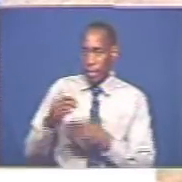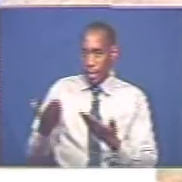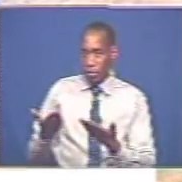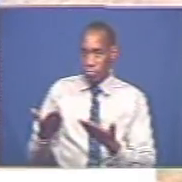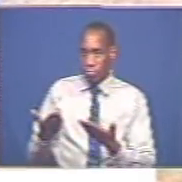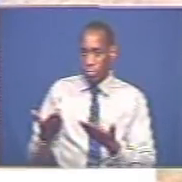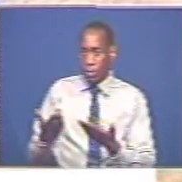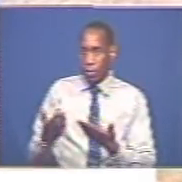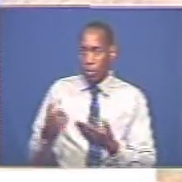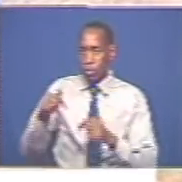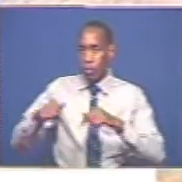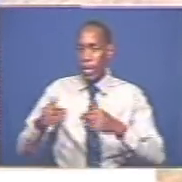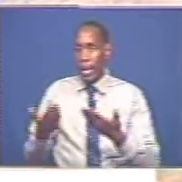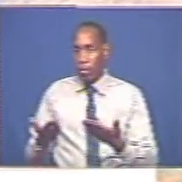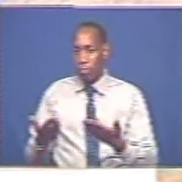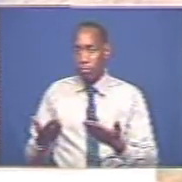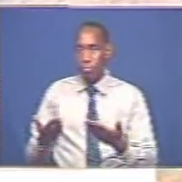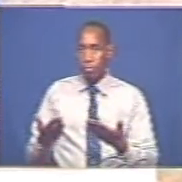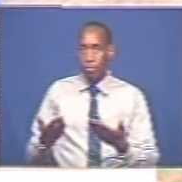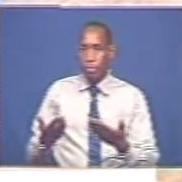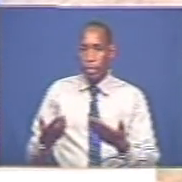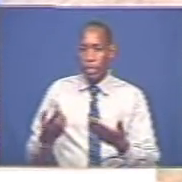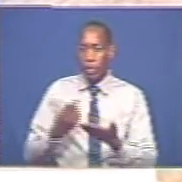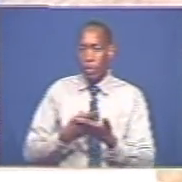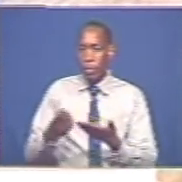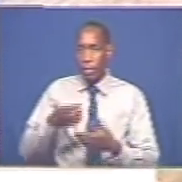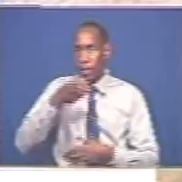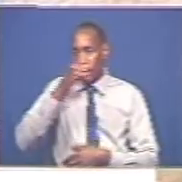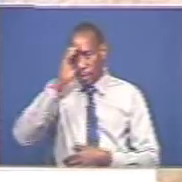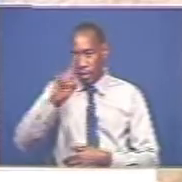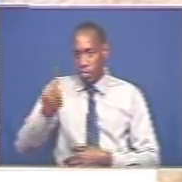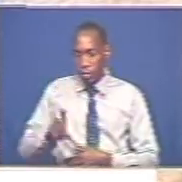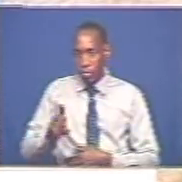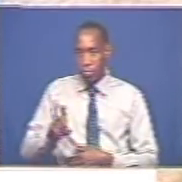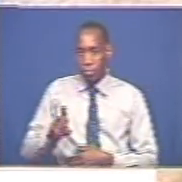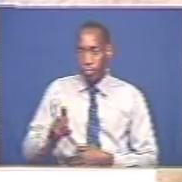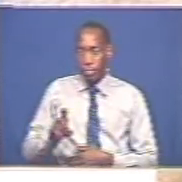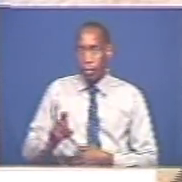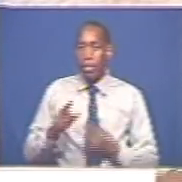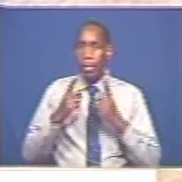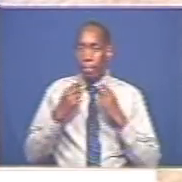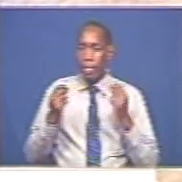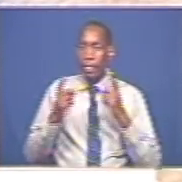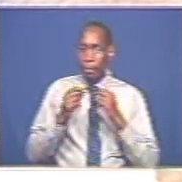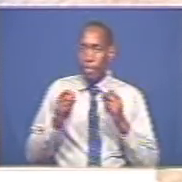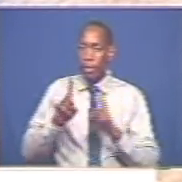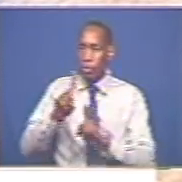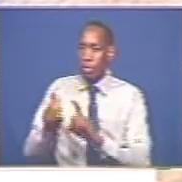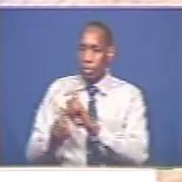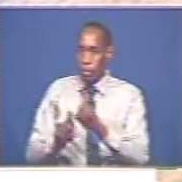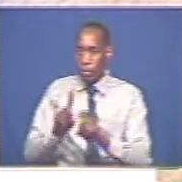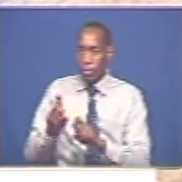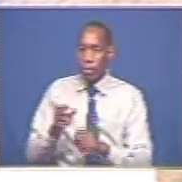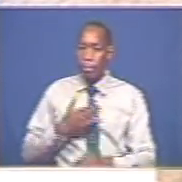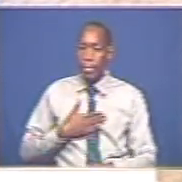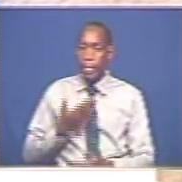How are you today? Yeah. Did you manage to stay this week without drinking? He used to do that kind of follow-up. Yeah. And I thank God,